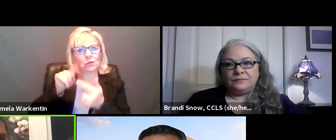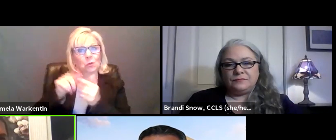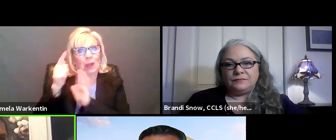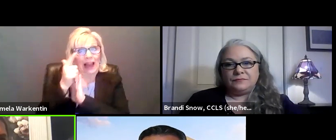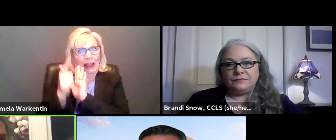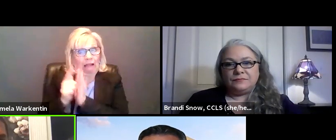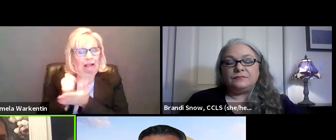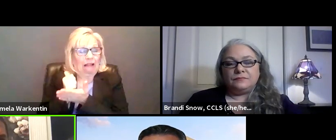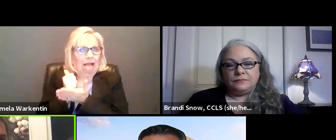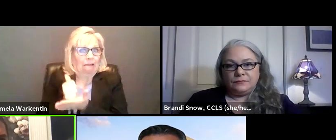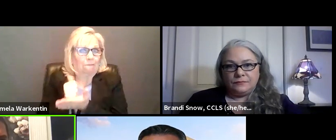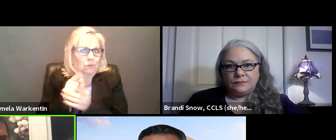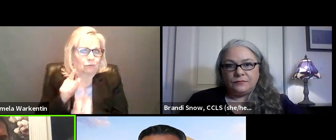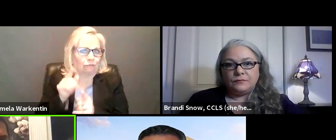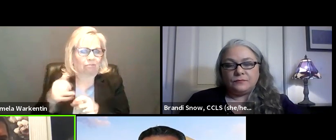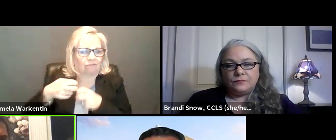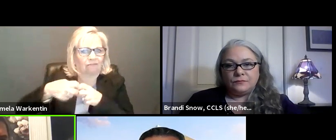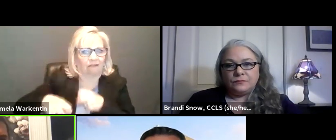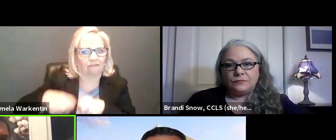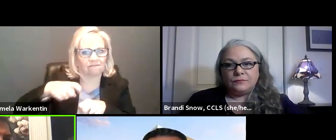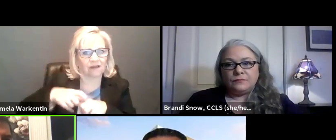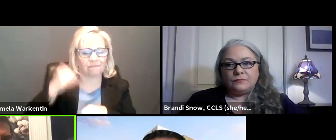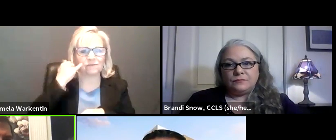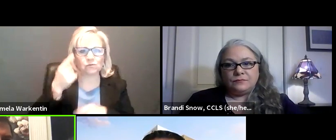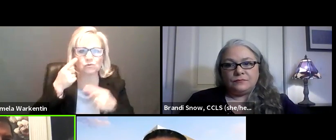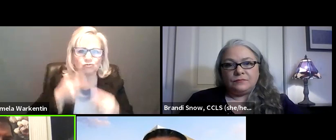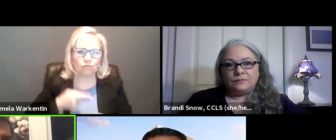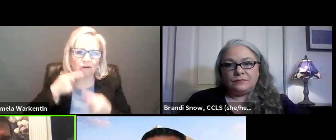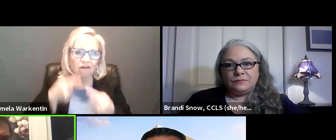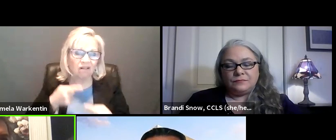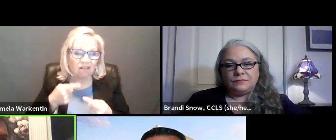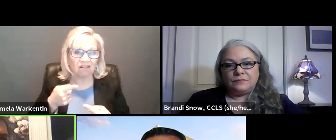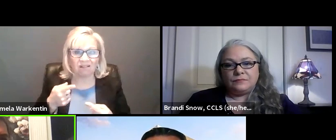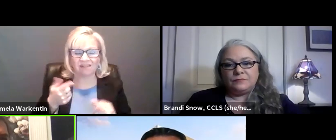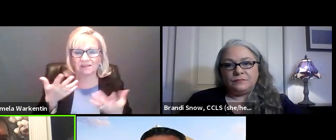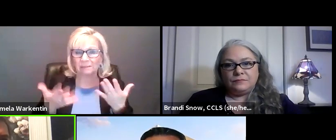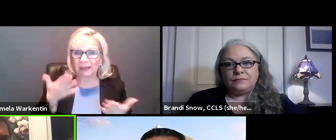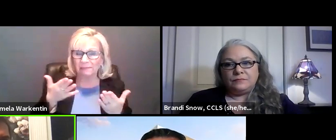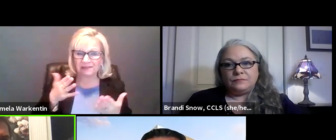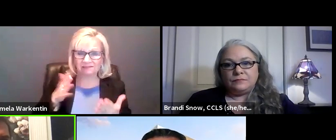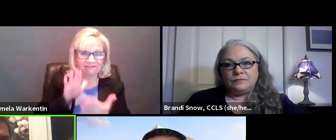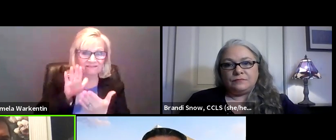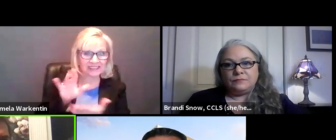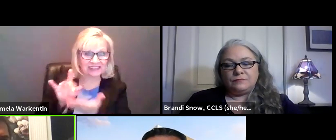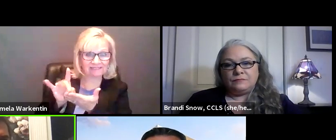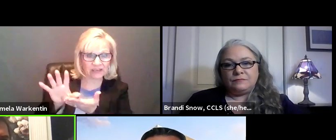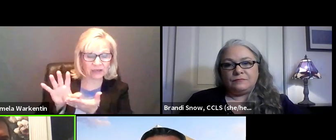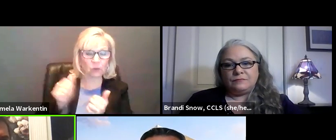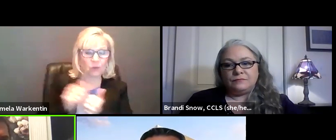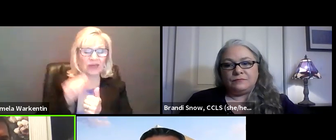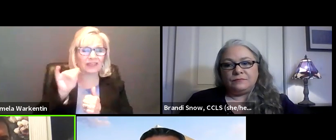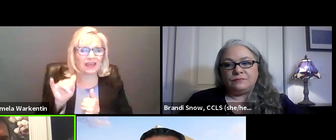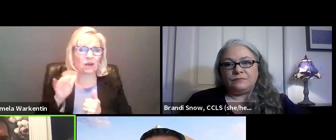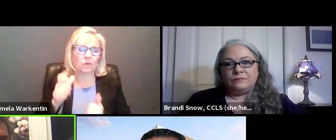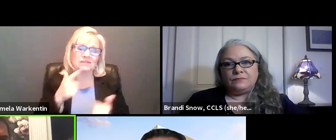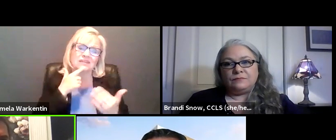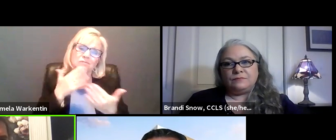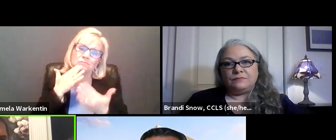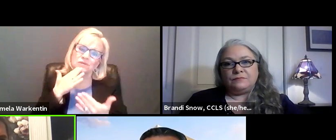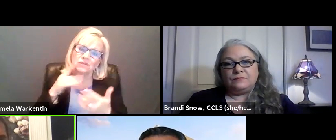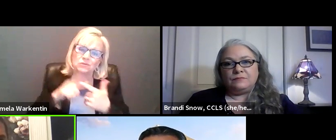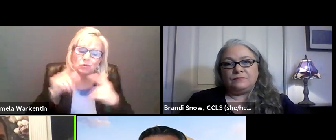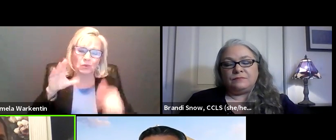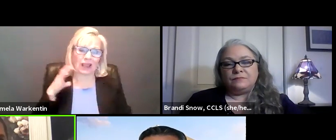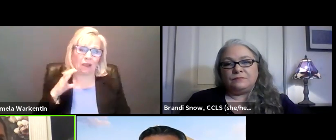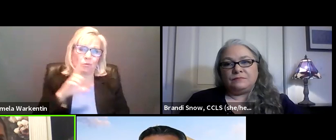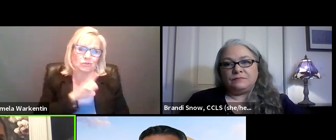representation during this time if you are struggling and facing potentially eviction. With that, just wanted to appreciate Council President